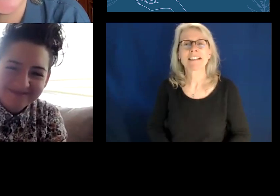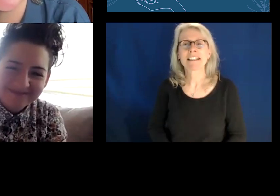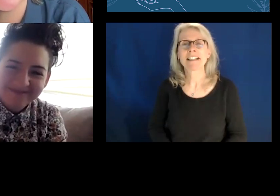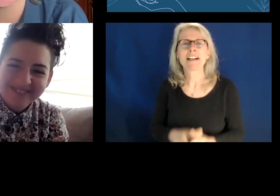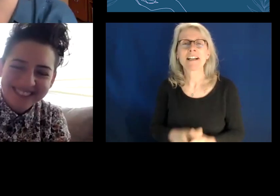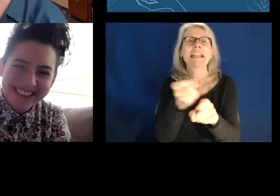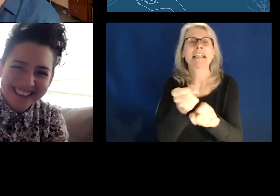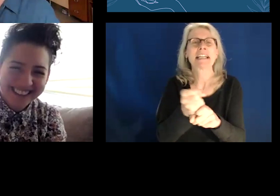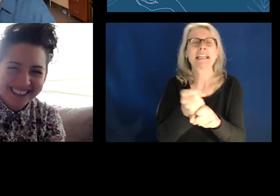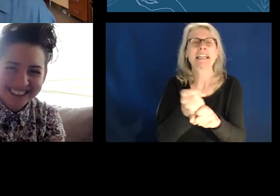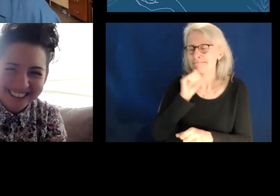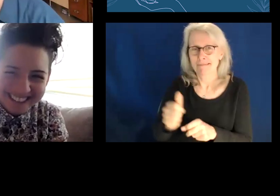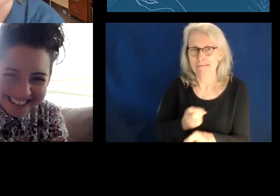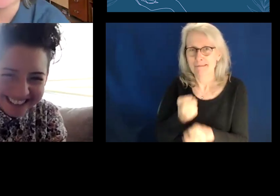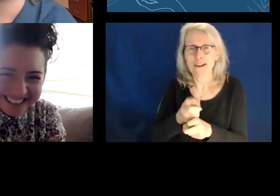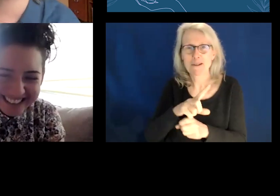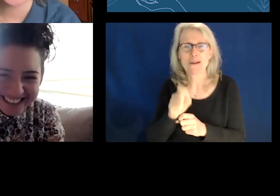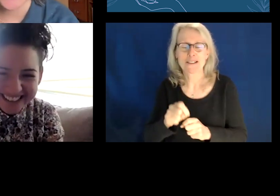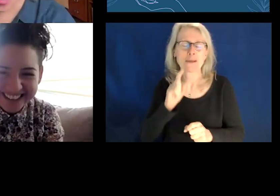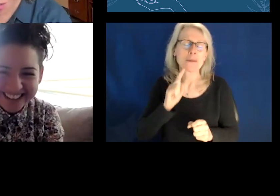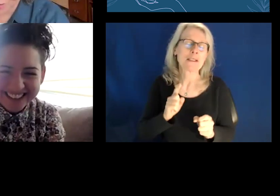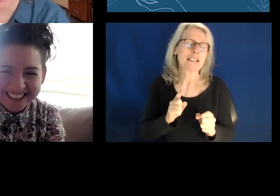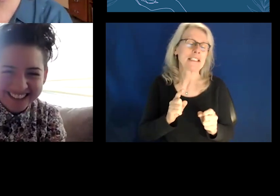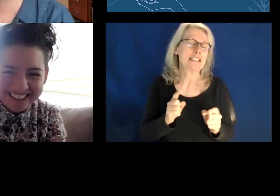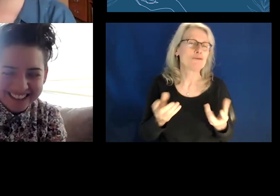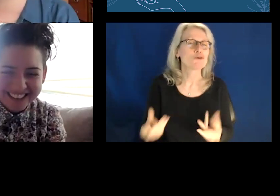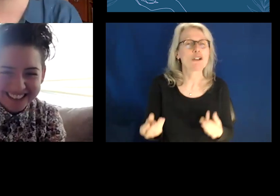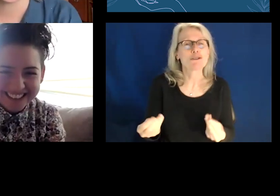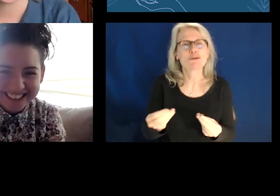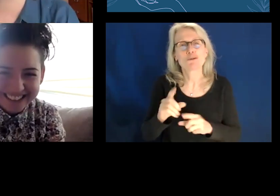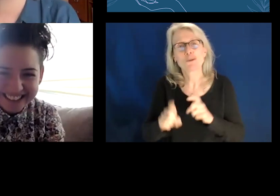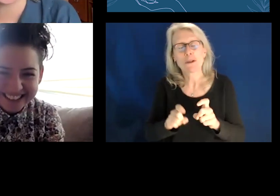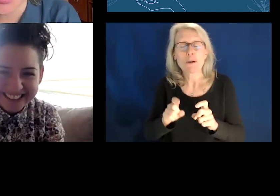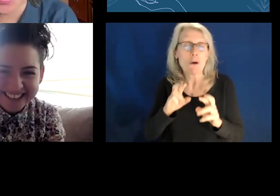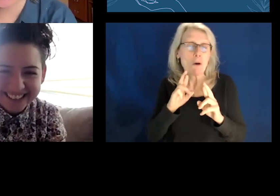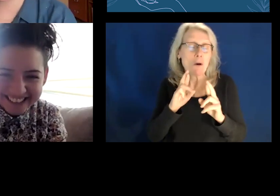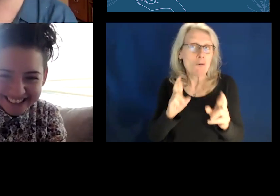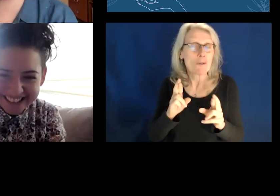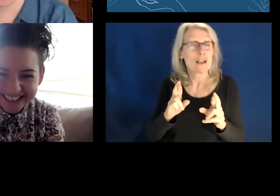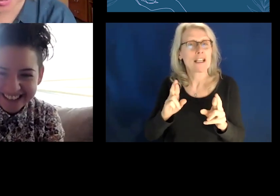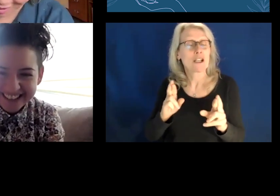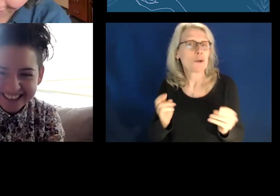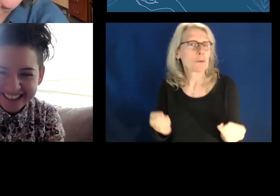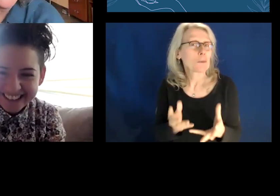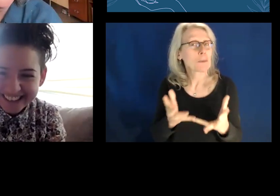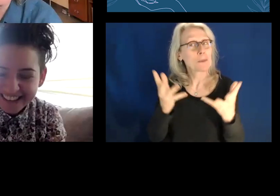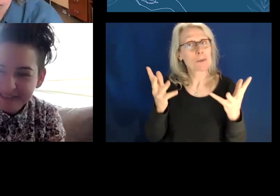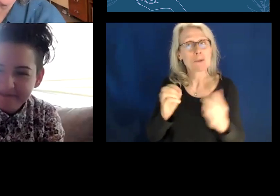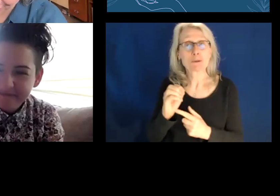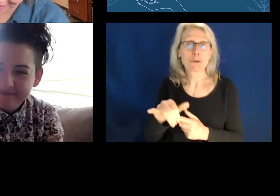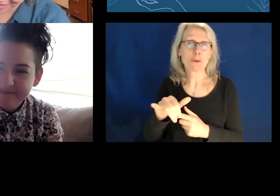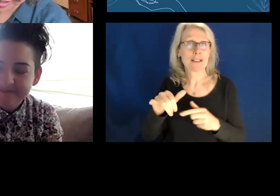just kidding. I will, it's going to be gentle and it's going to be hopefully joy. Yes, we're going to percolate some joy ourselves within